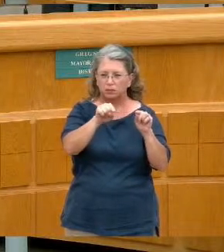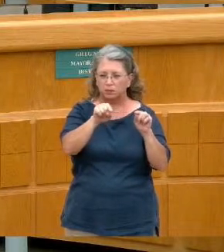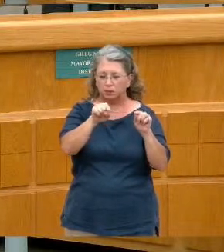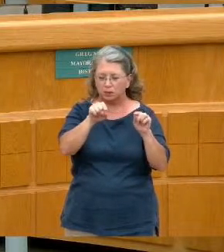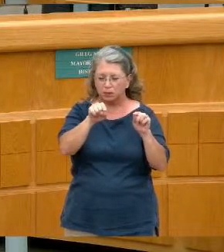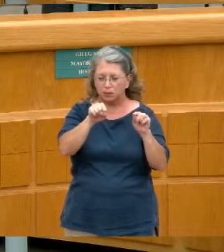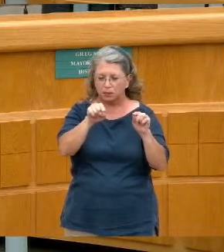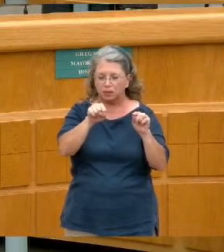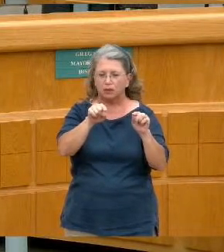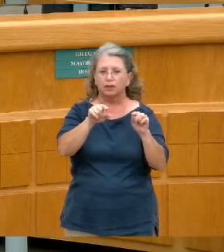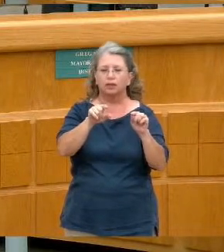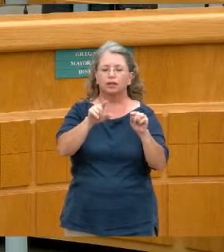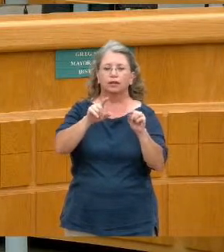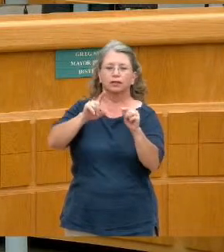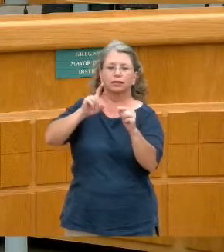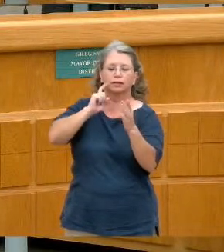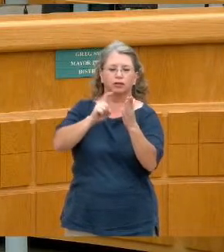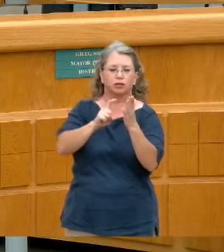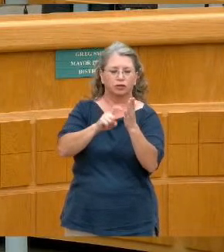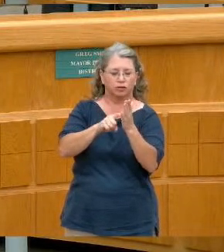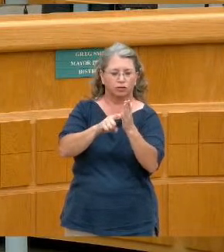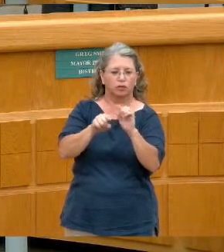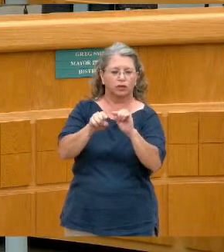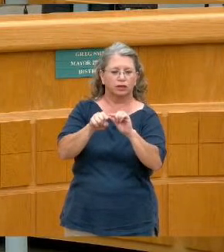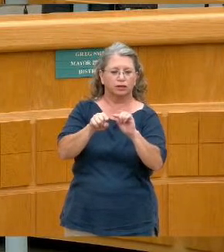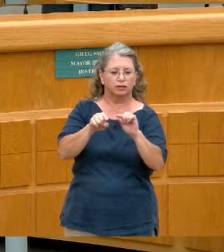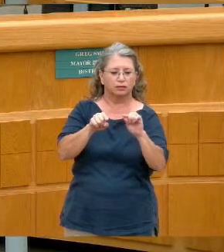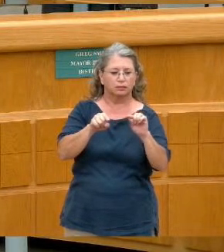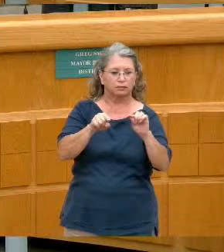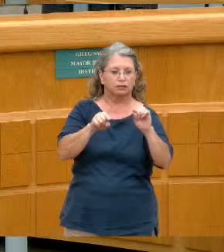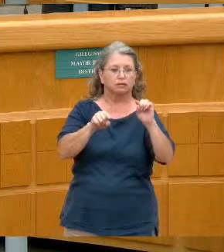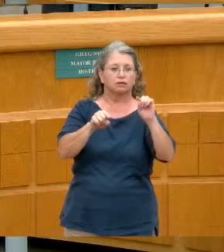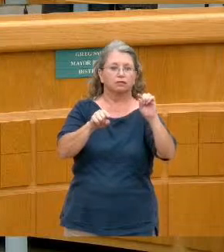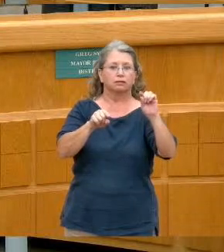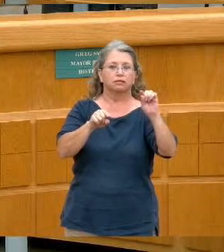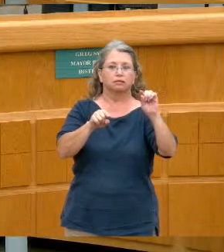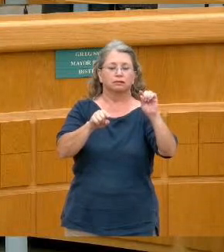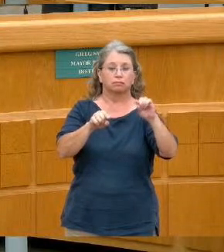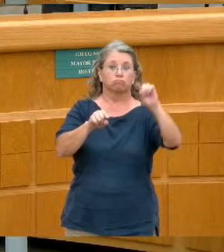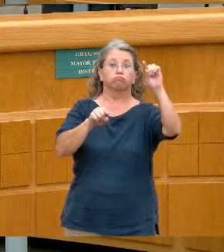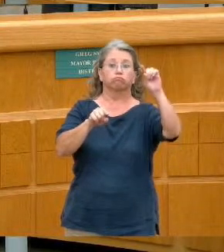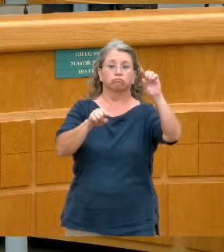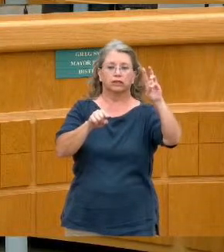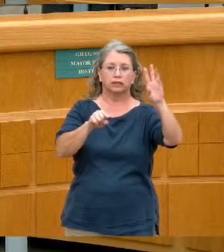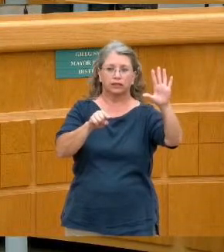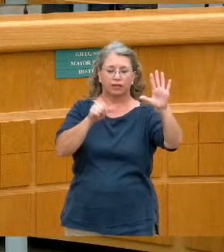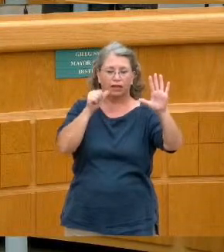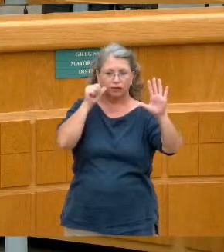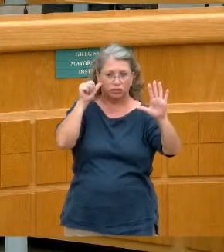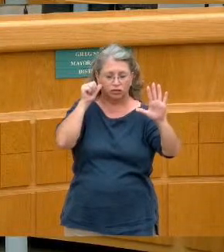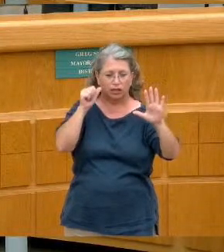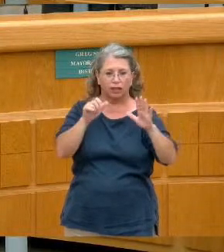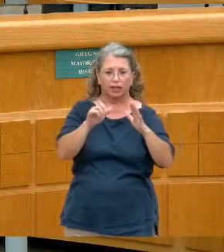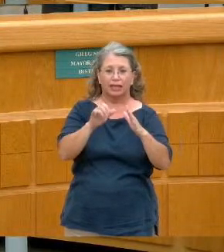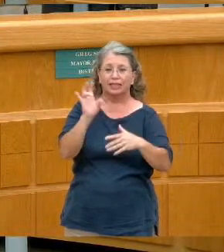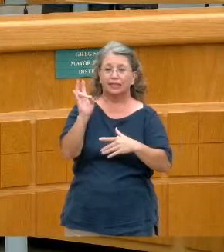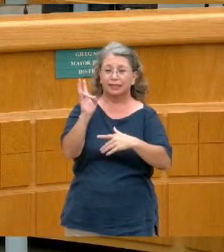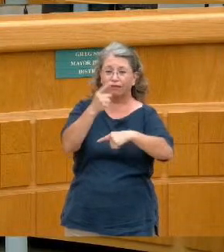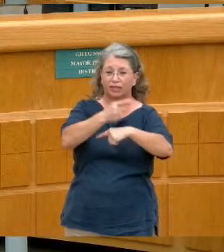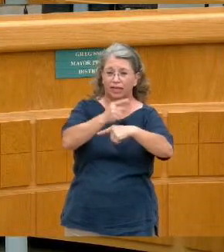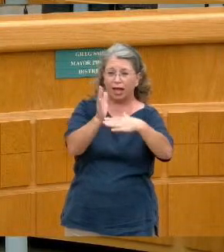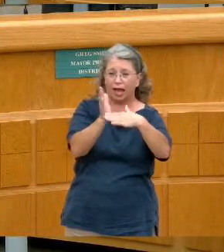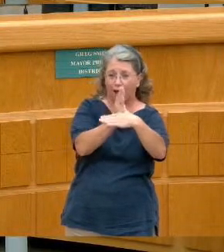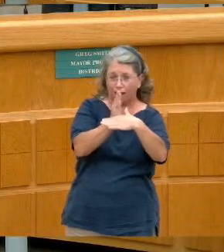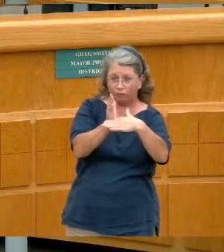happening now towards this latter part of the week, that big spike of 65 yesterday. That gives us a 7-day running average